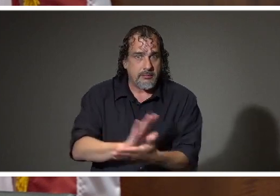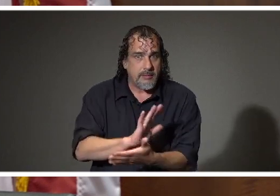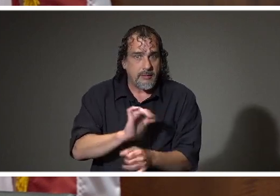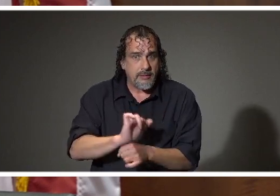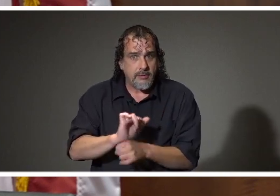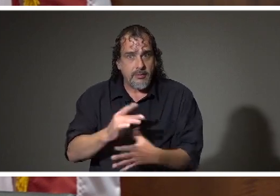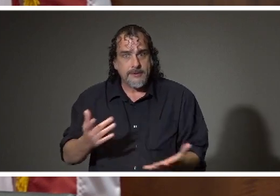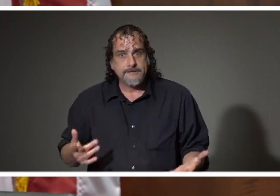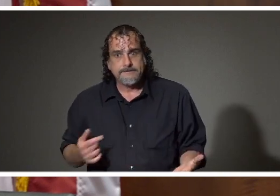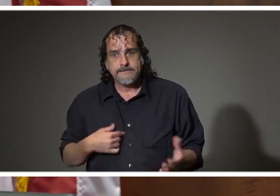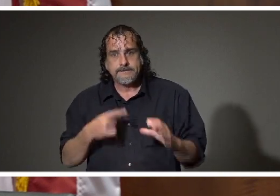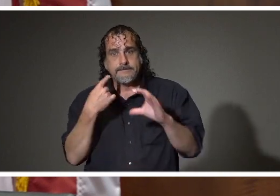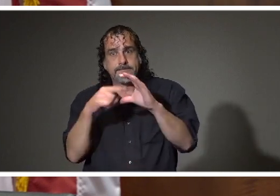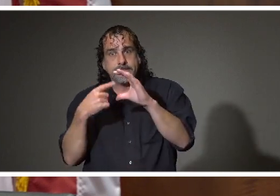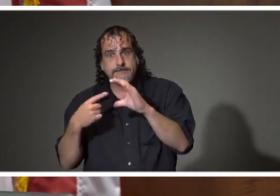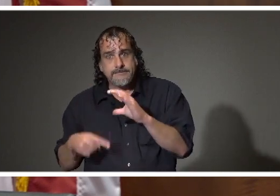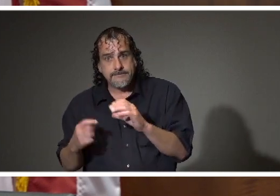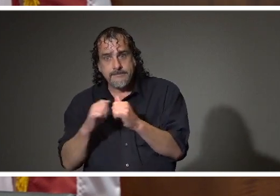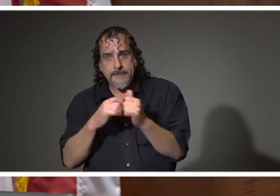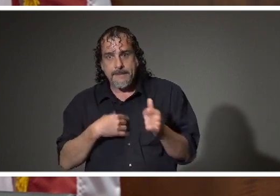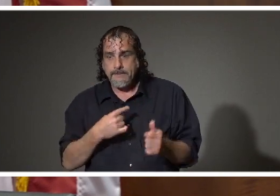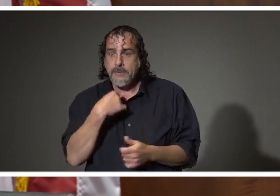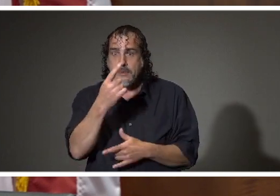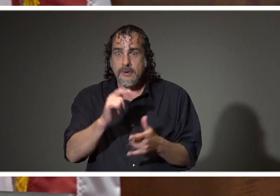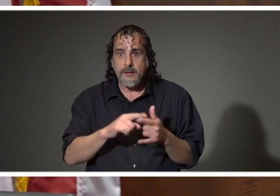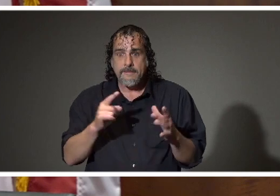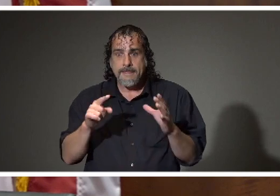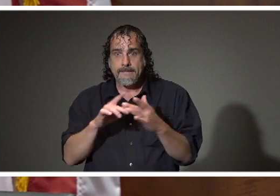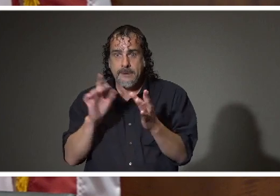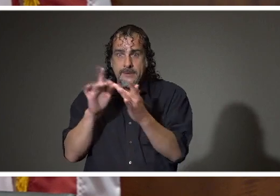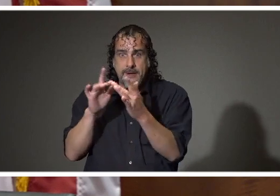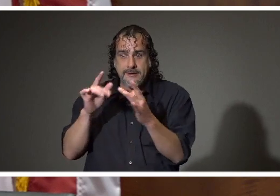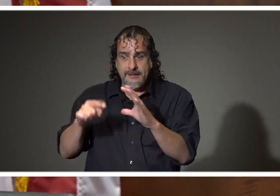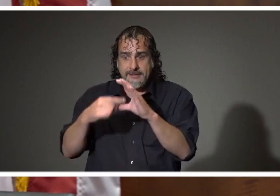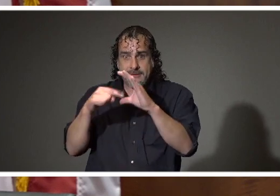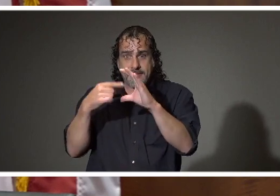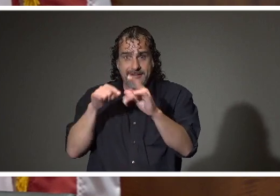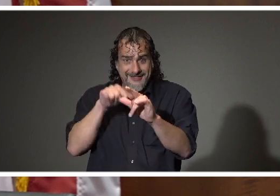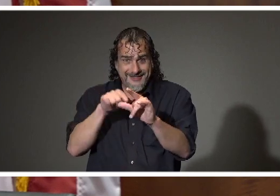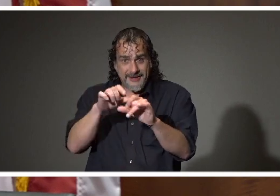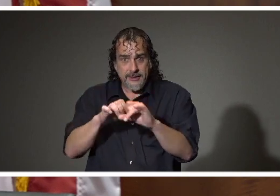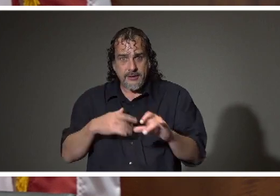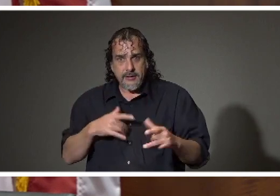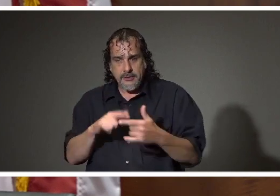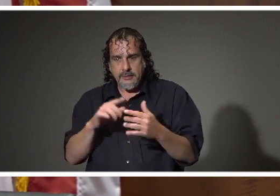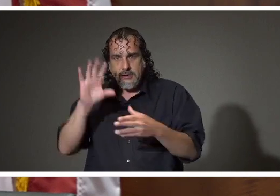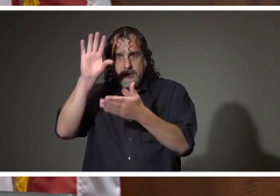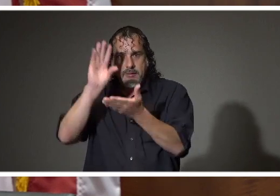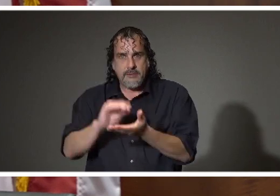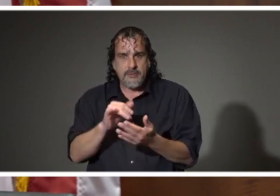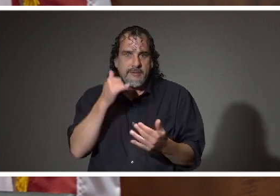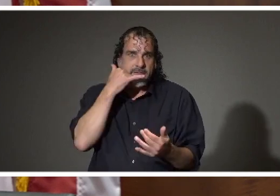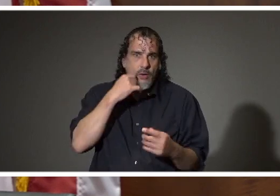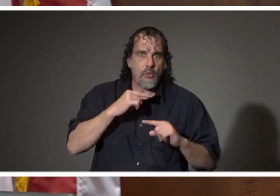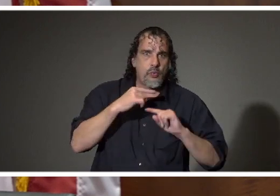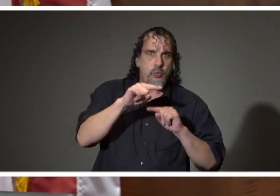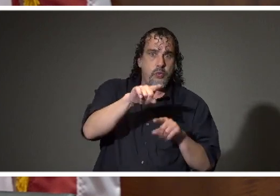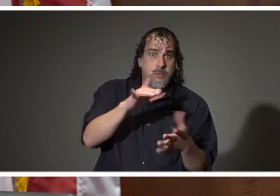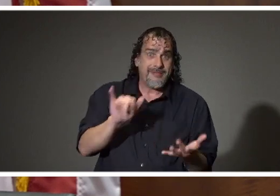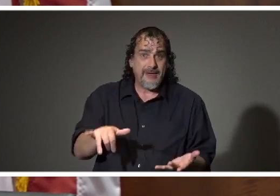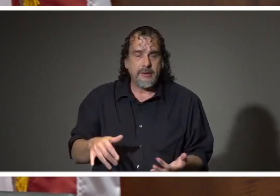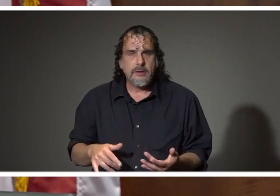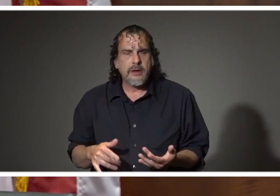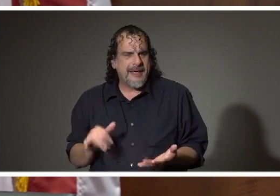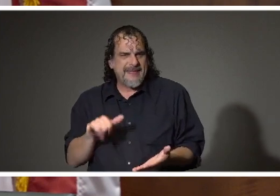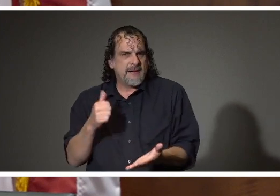also take these email boxes that we've said to the public, contact us at these email boxes to help bring down that workload. And we've